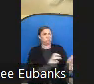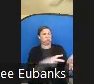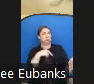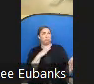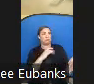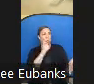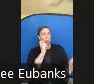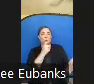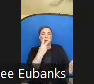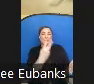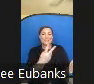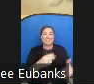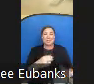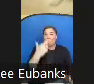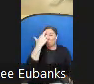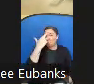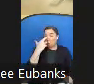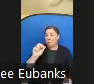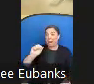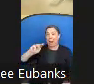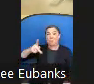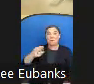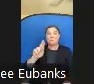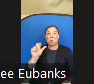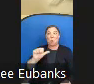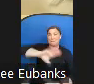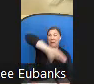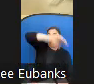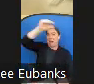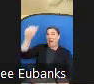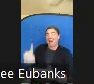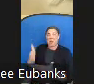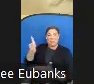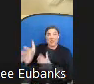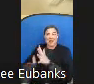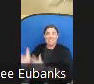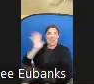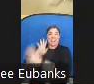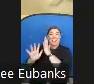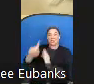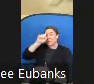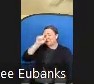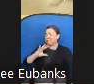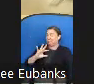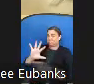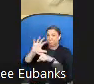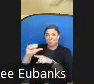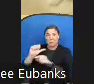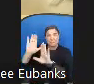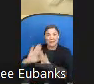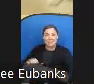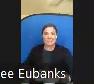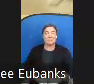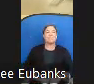that pile of Roman amphora wasters in Egypt, right? It's incredible. For Roman Greece alone, the archaeologist Eleni Hisaki